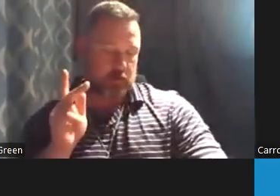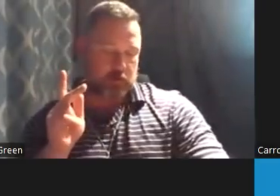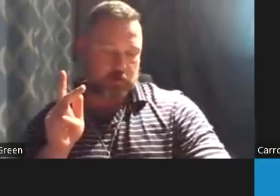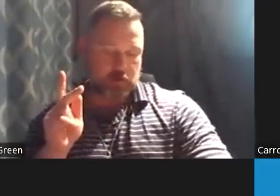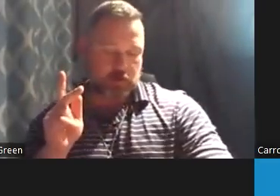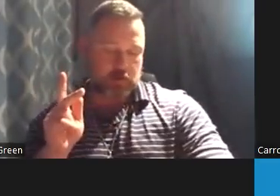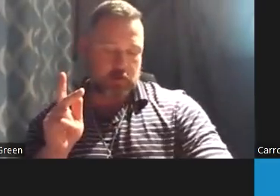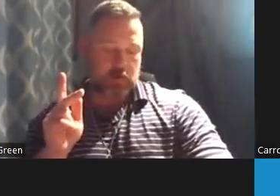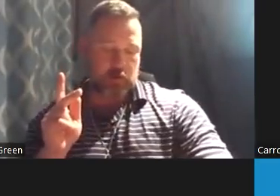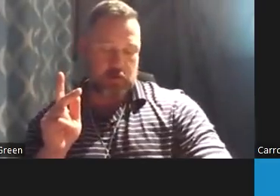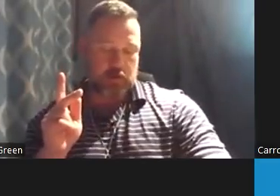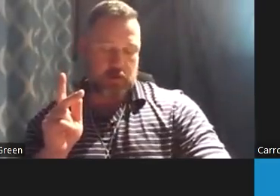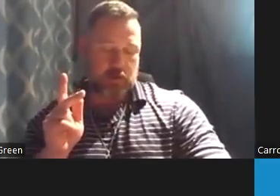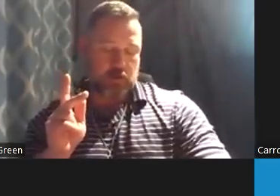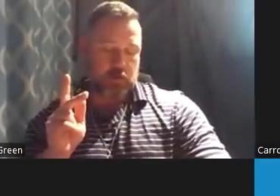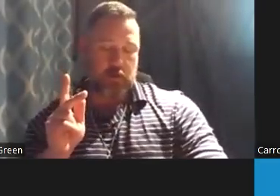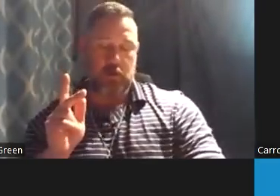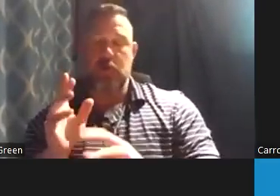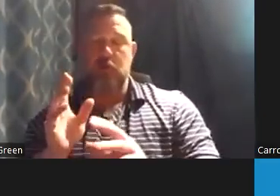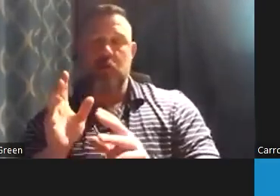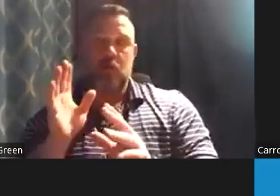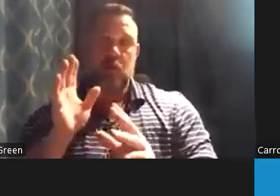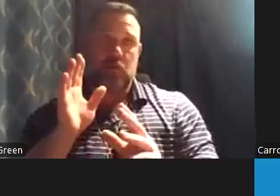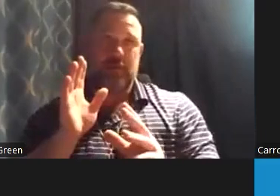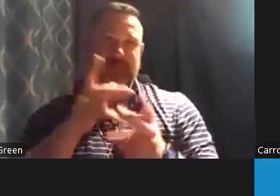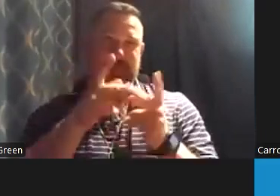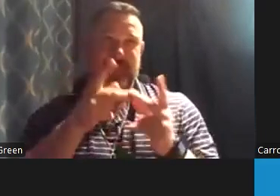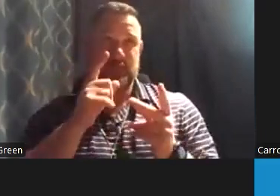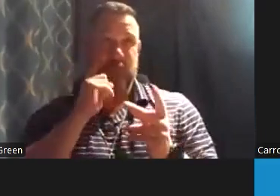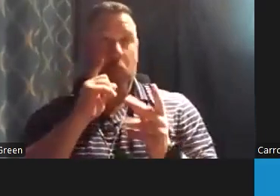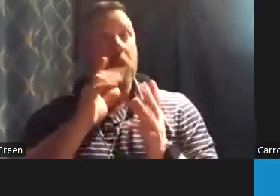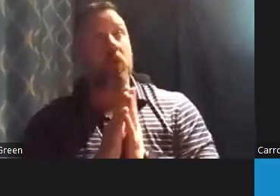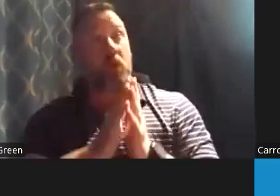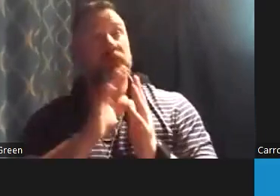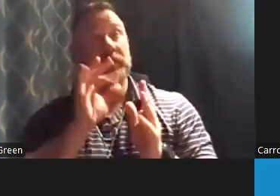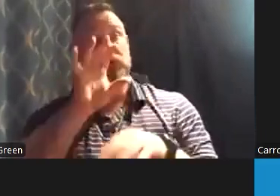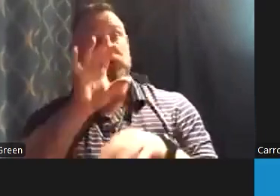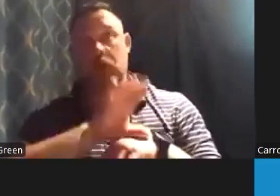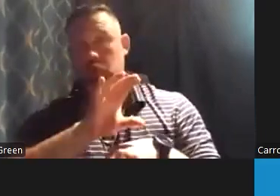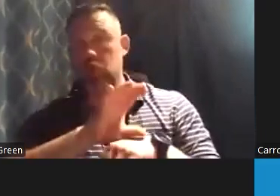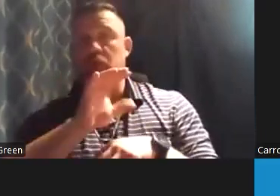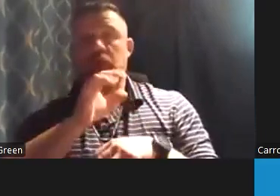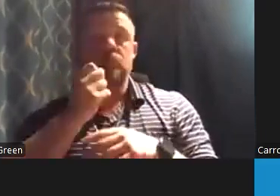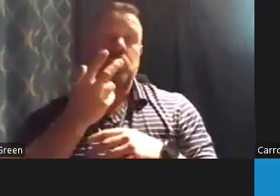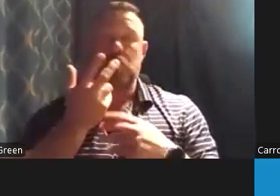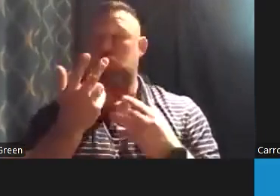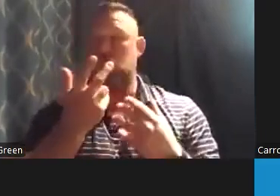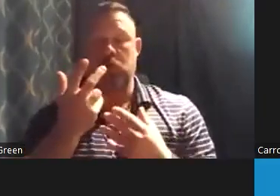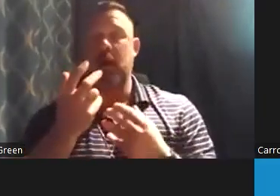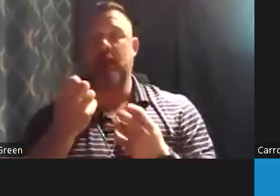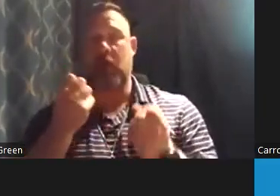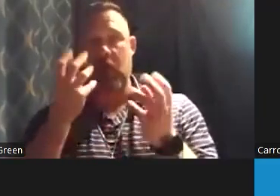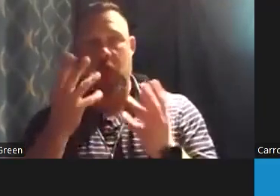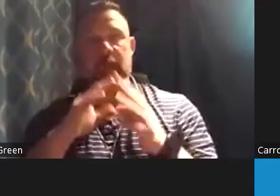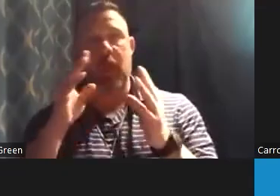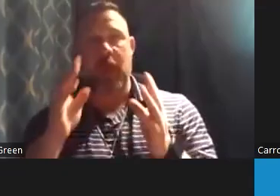community at a place of worship would be lots of houses of